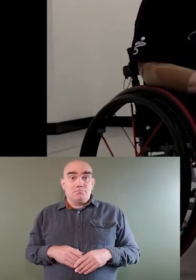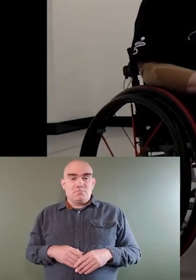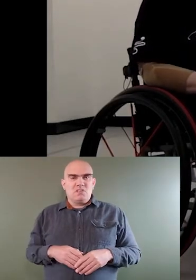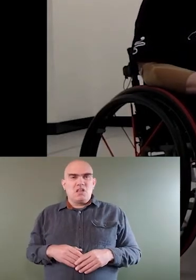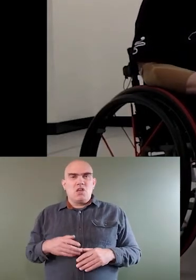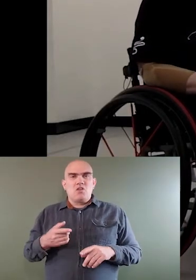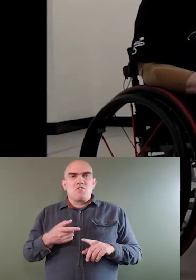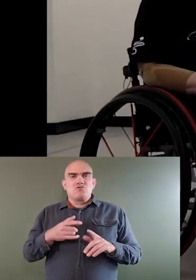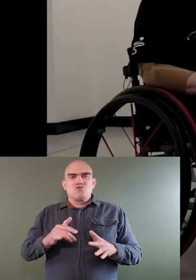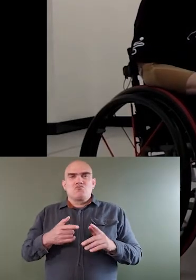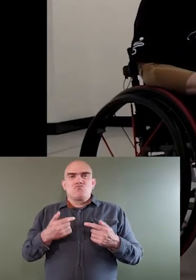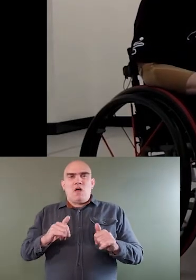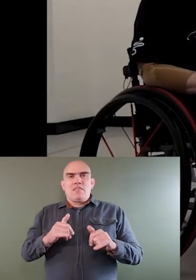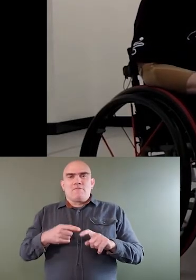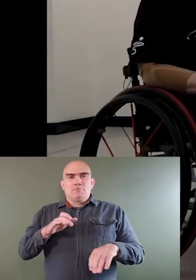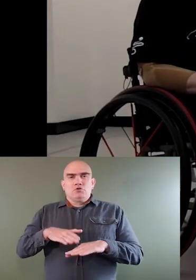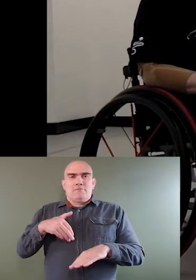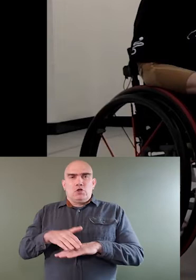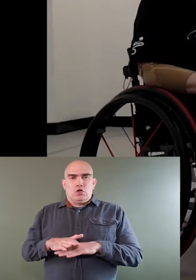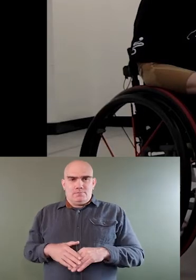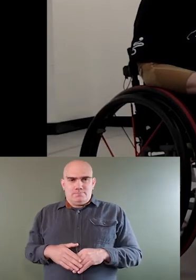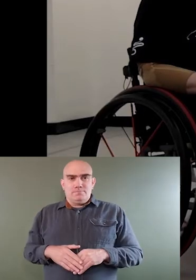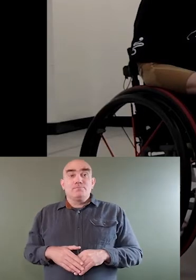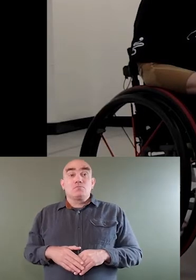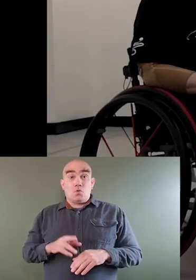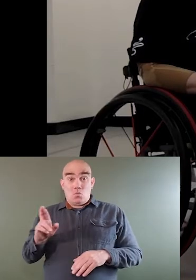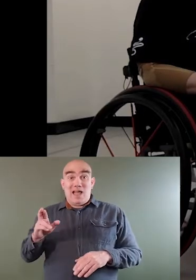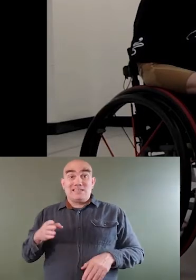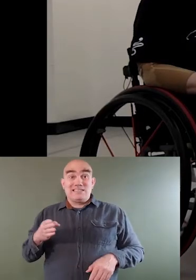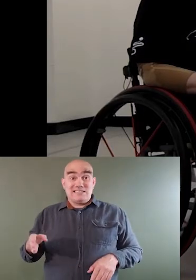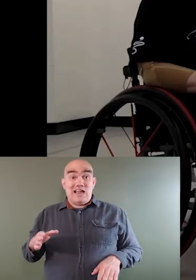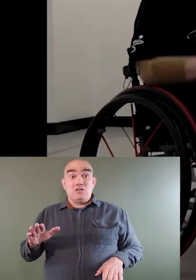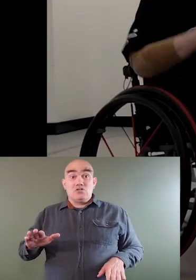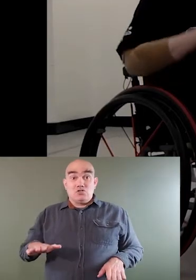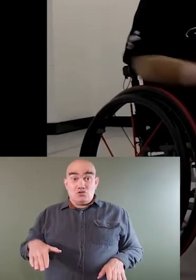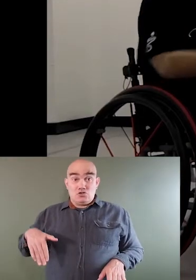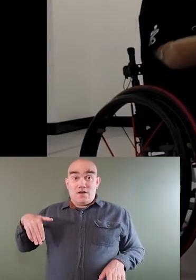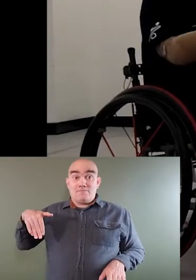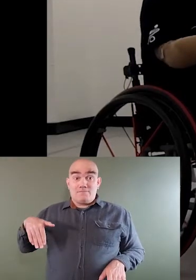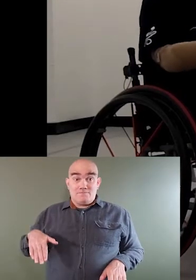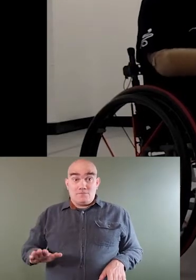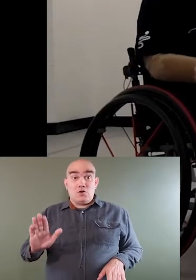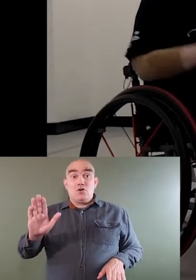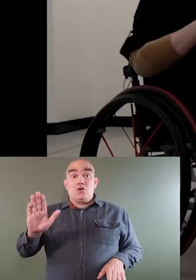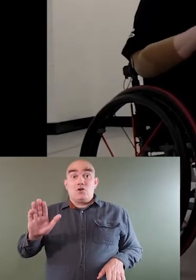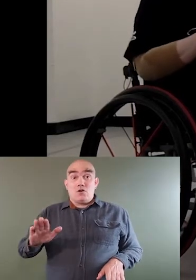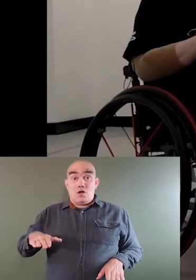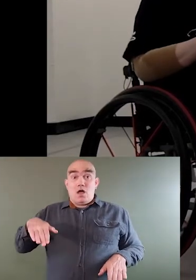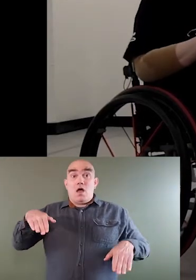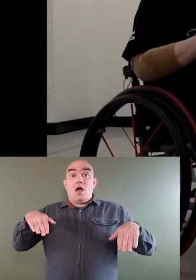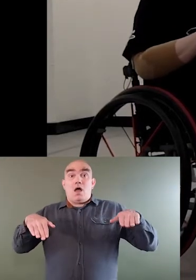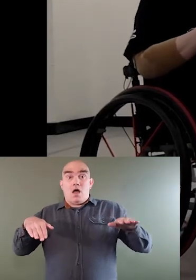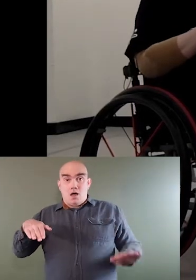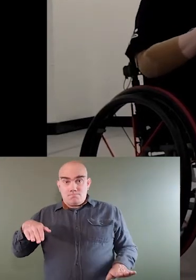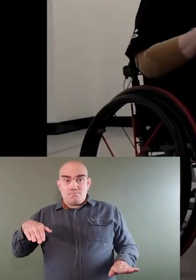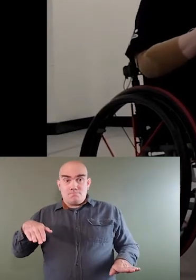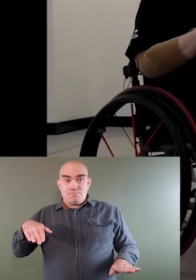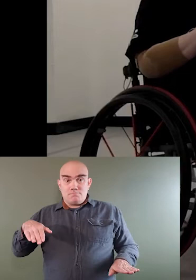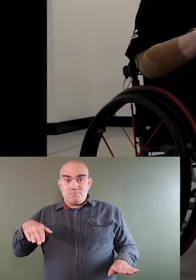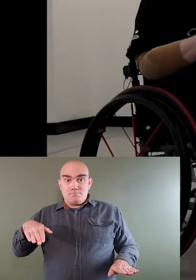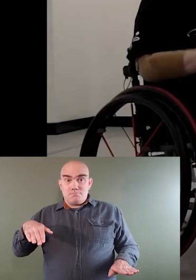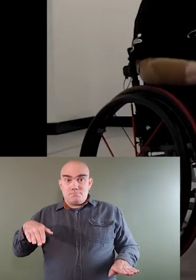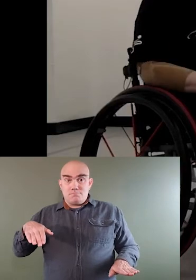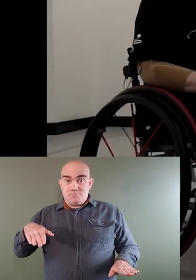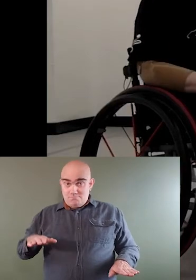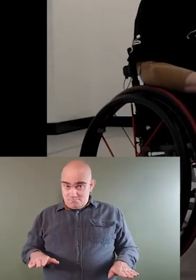Let's try that from a shuffle first. Right side shuffle. Shuffle, hop,